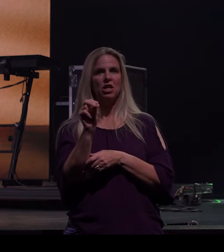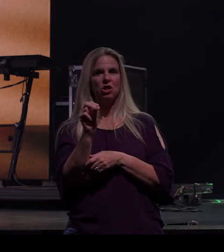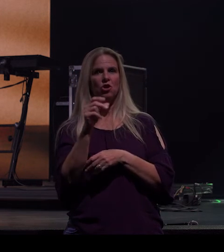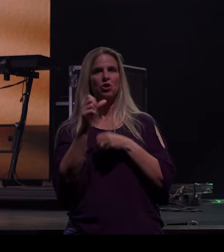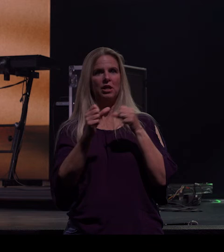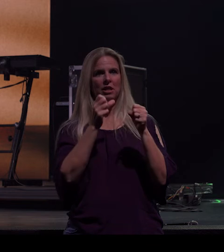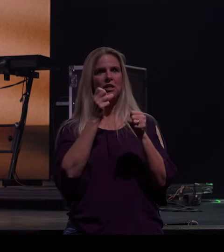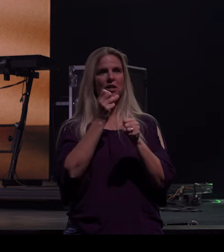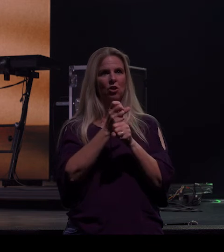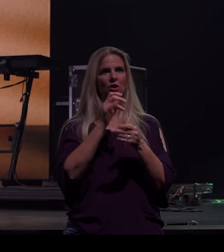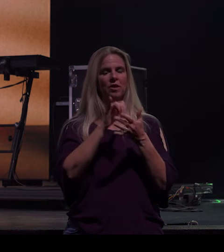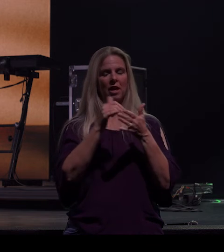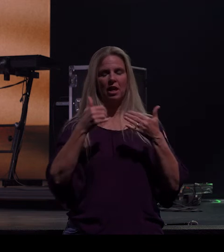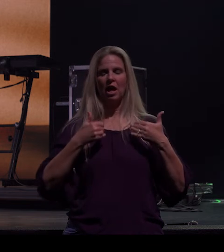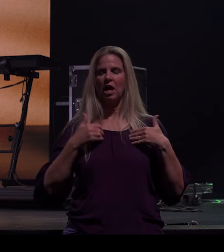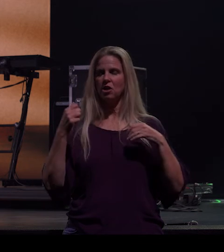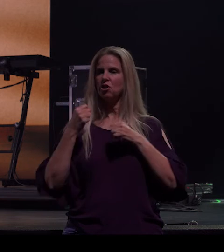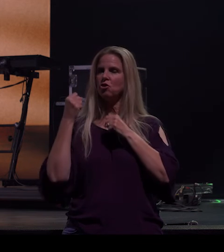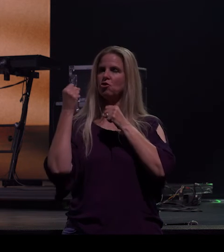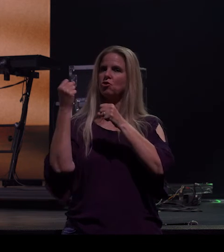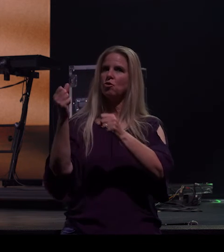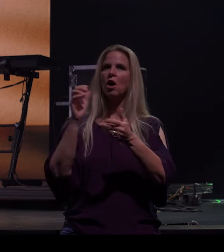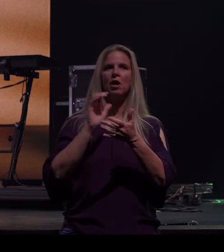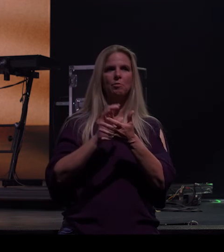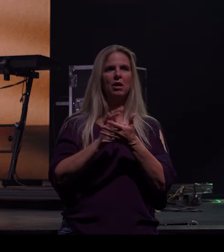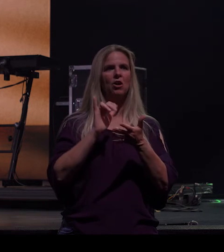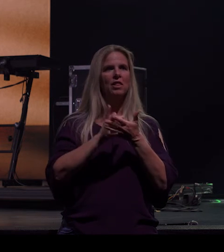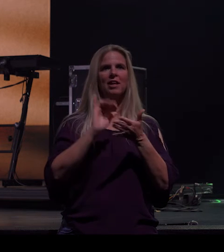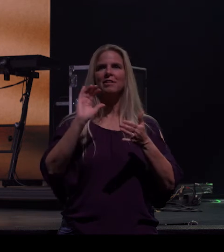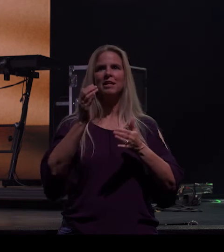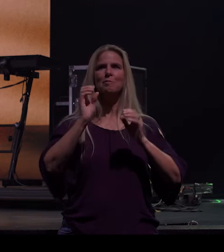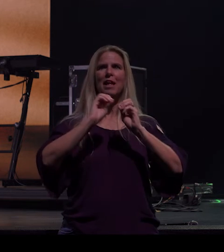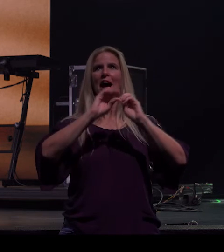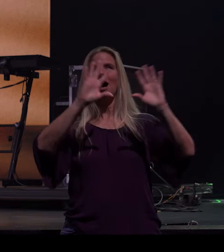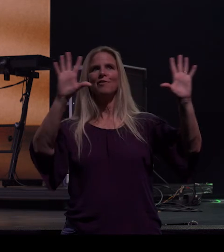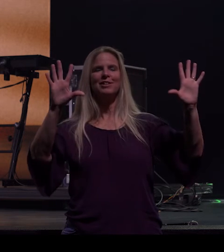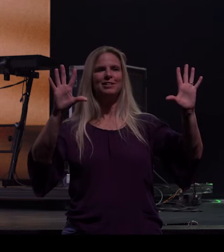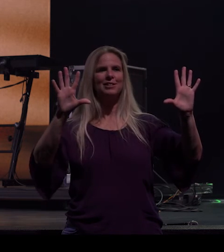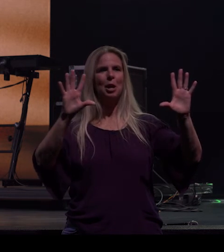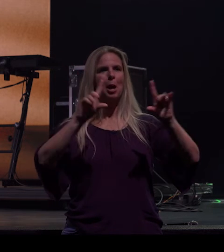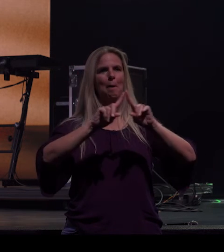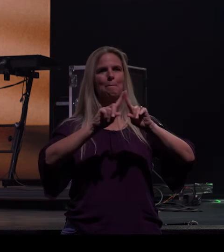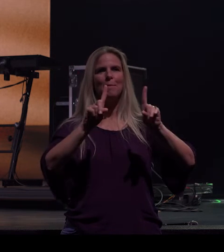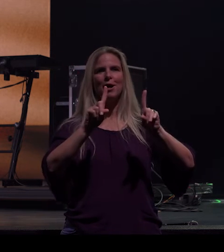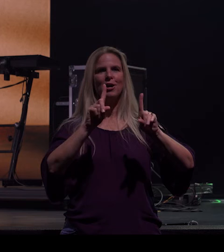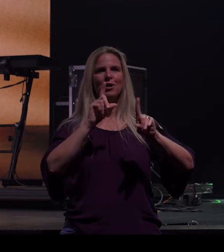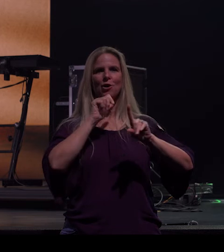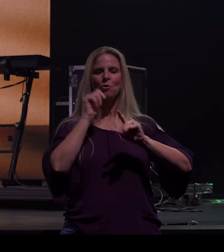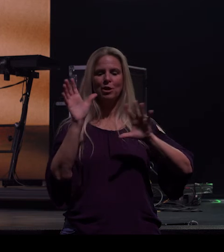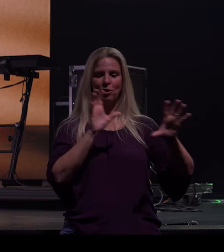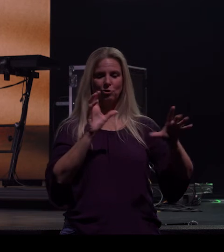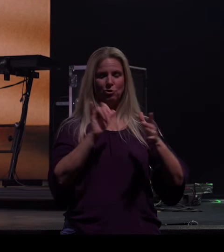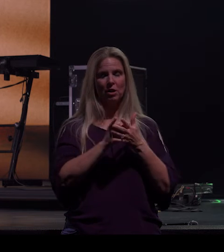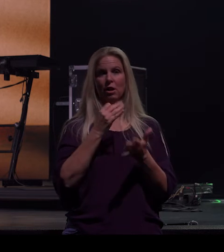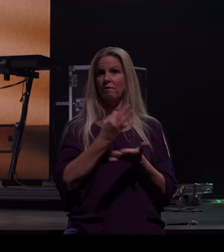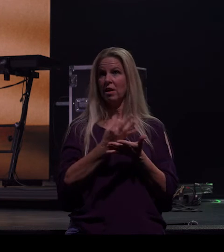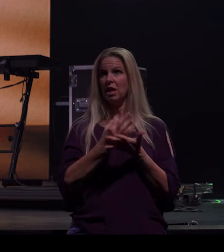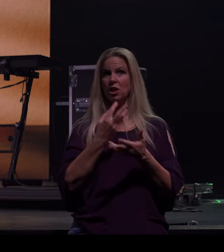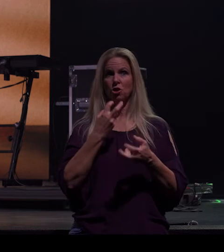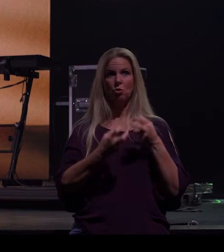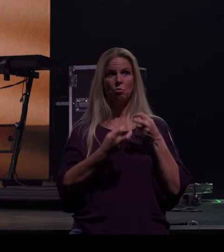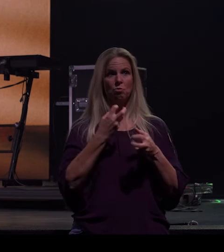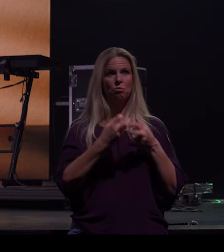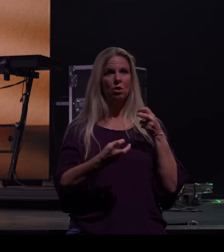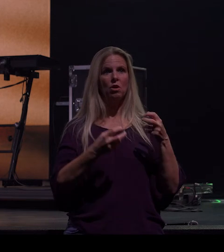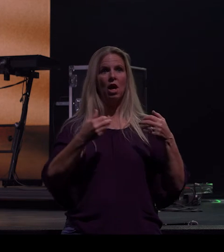road and has a strong marriage. Doesn't that just sound so obvious? And yet we don't do it. You have a financial issue. Man, ask